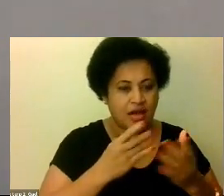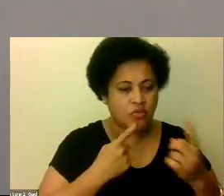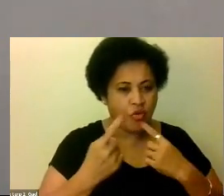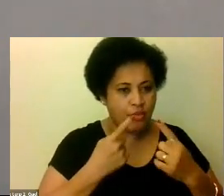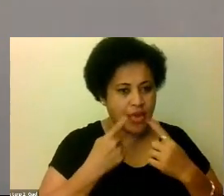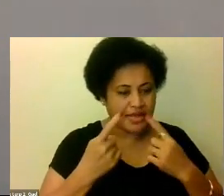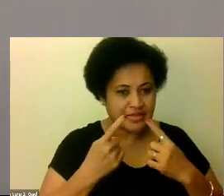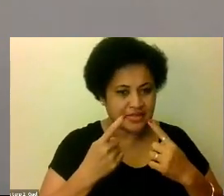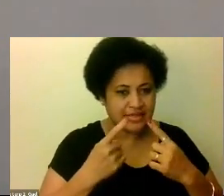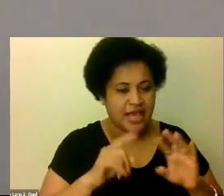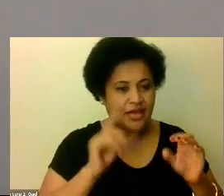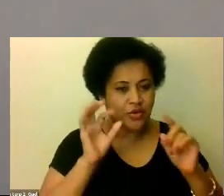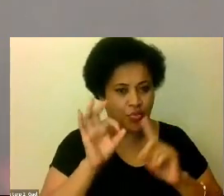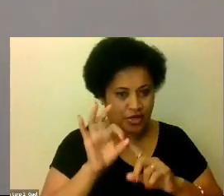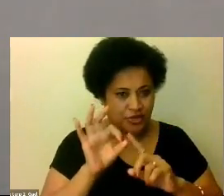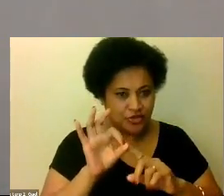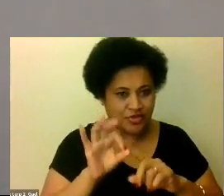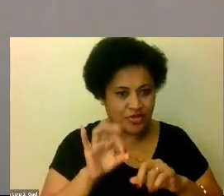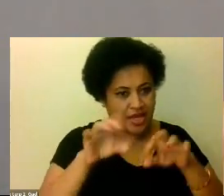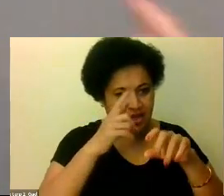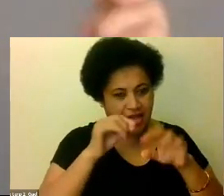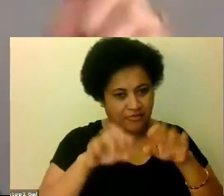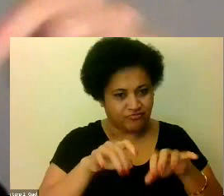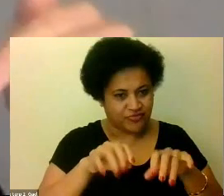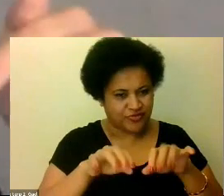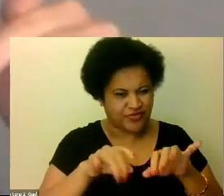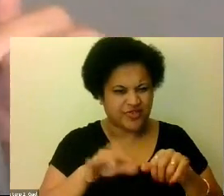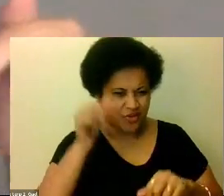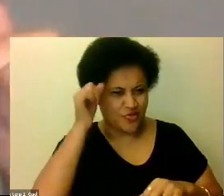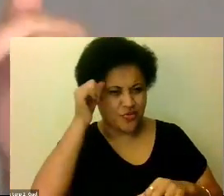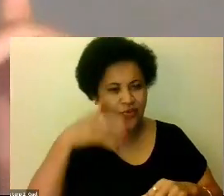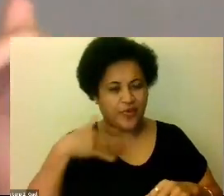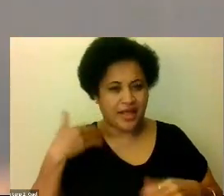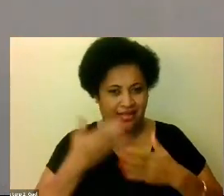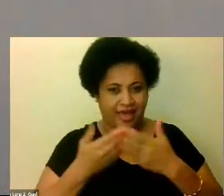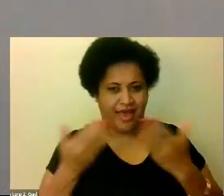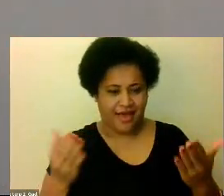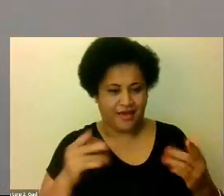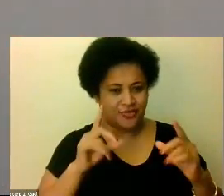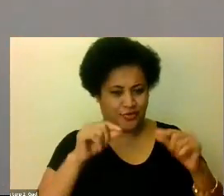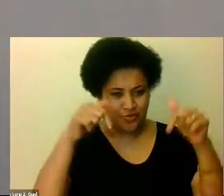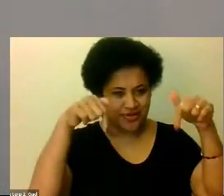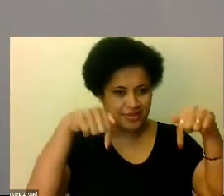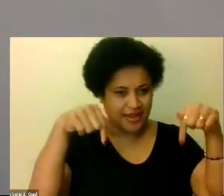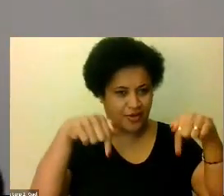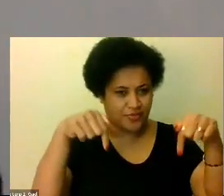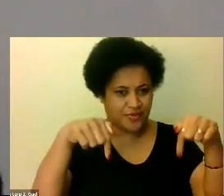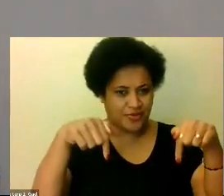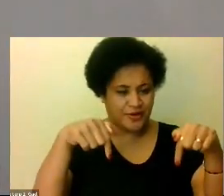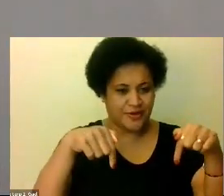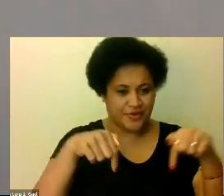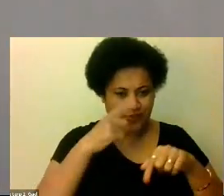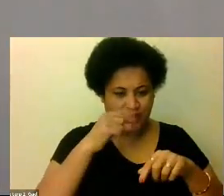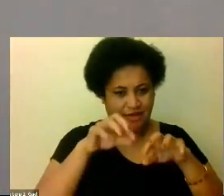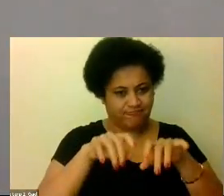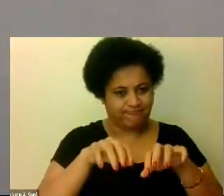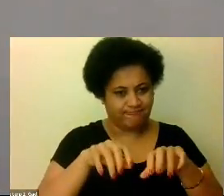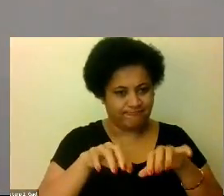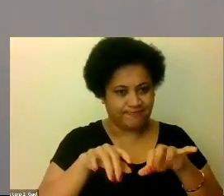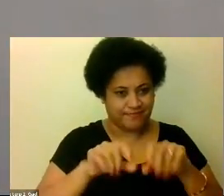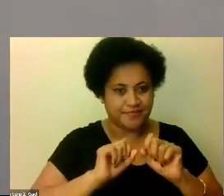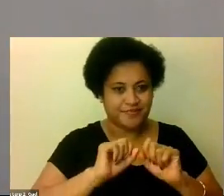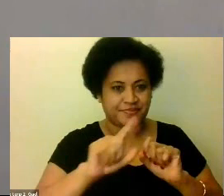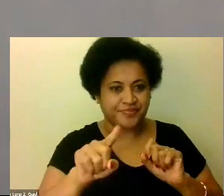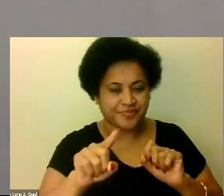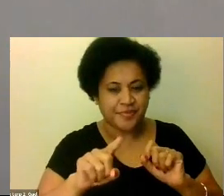must already be familiar with the chat function and the Q&A, which you can find on the bottom of the screen.